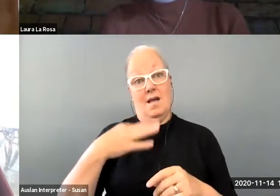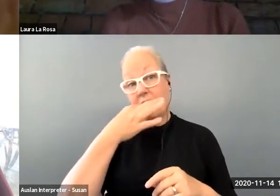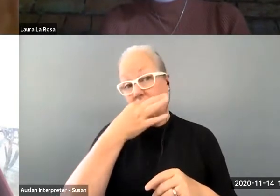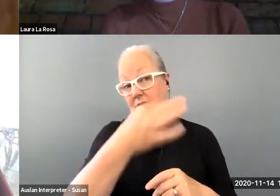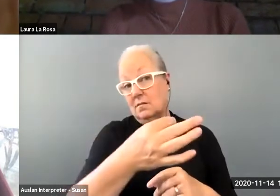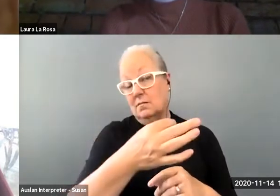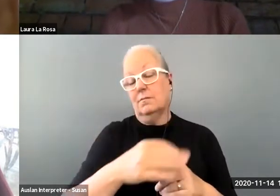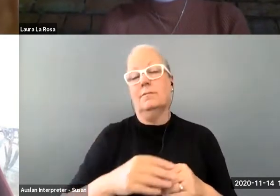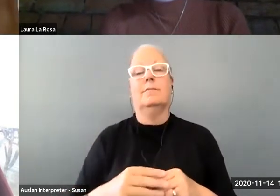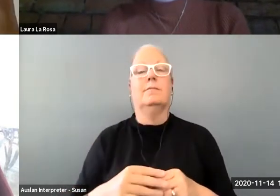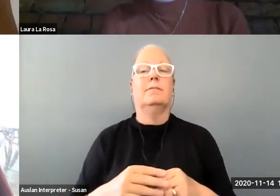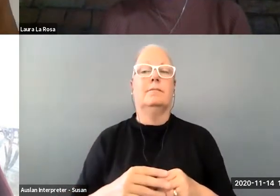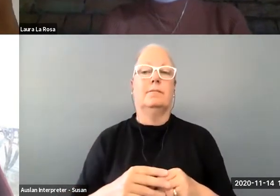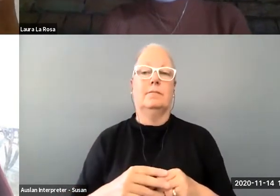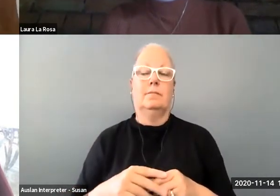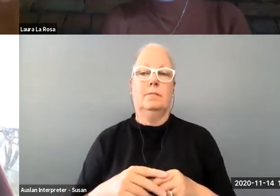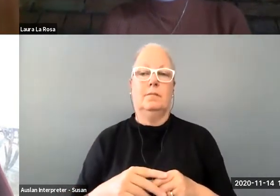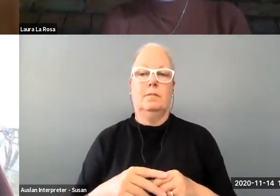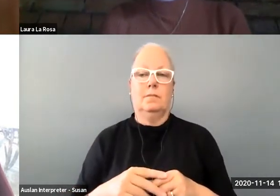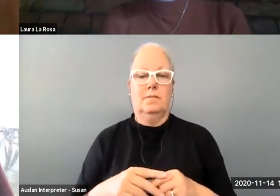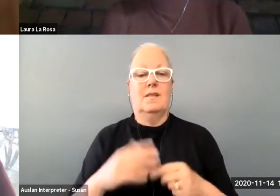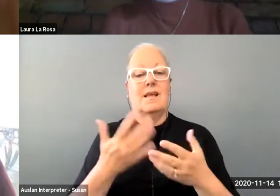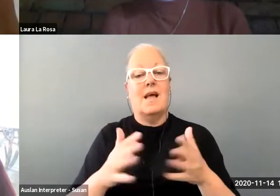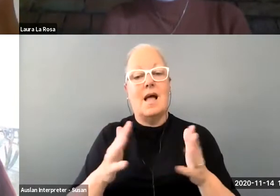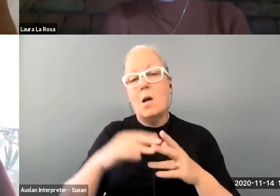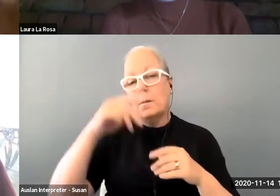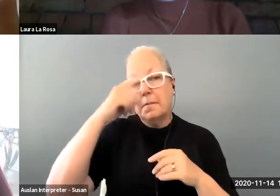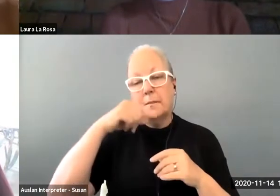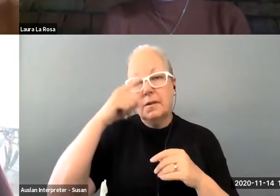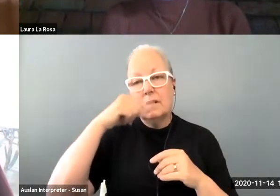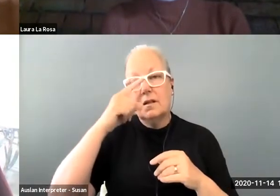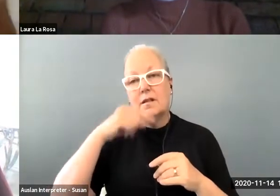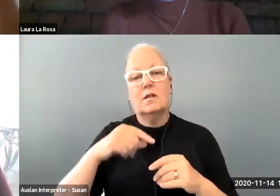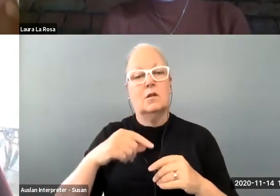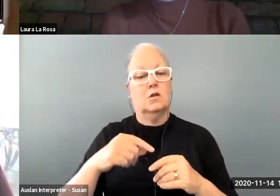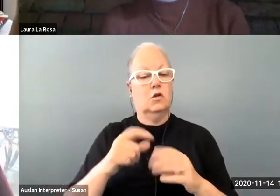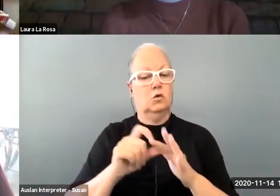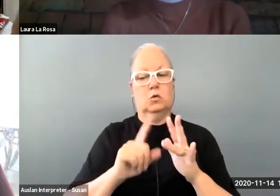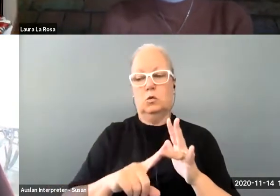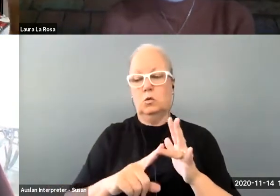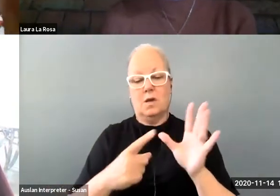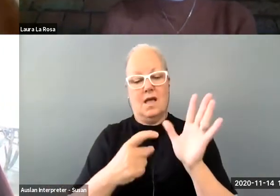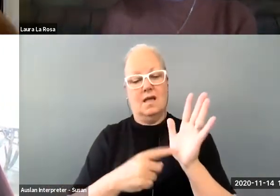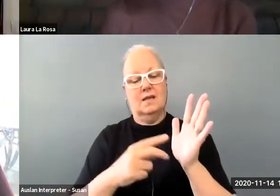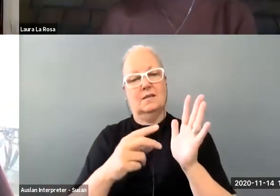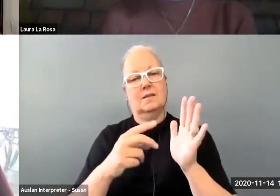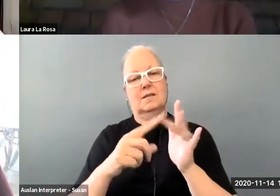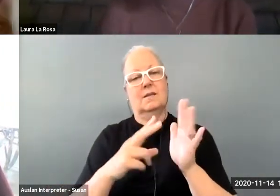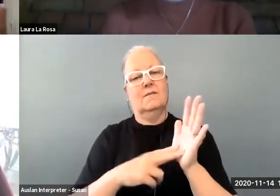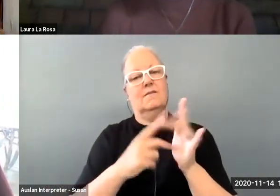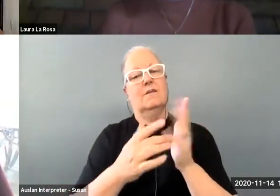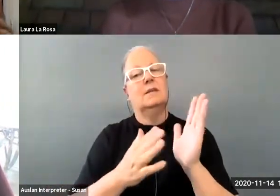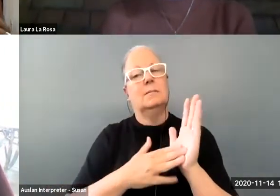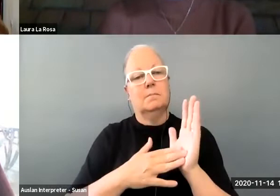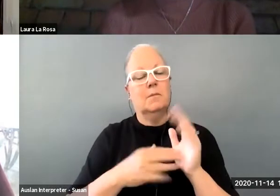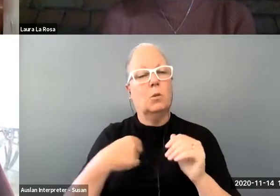because, you know, the ways in which people, I guess, perform activism has kind of shifted. We've seen a shift in the way